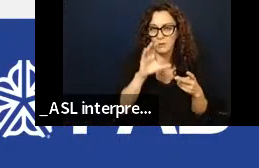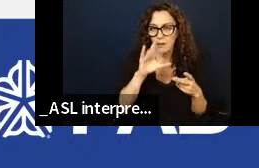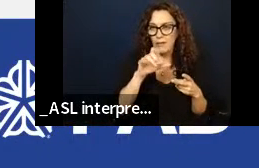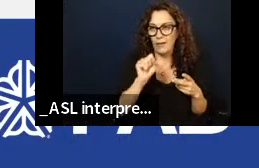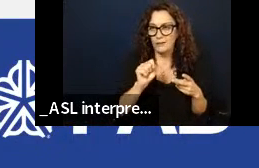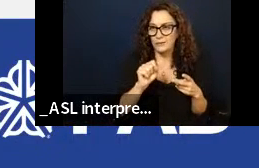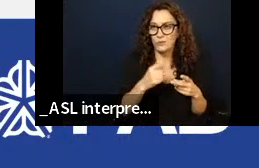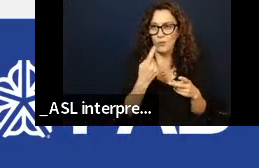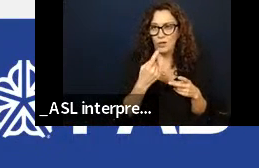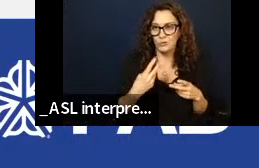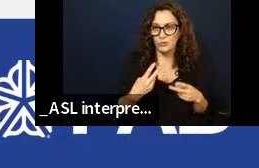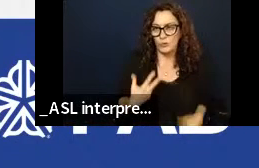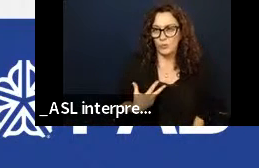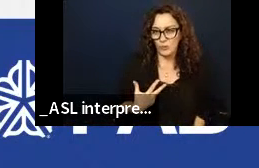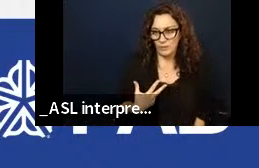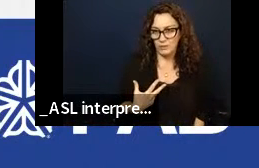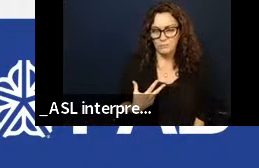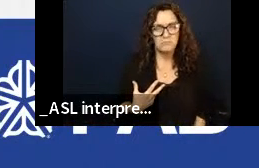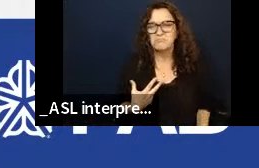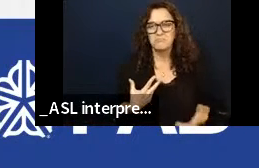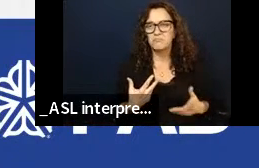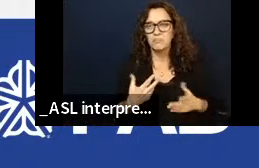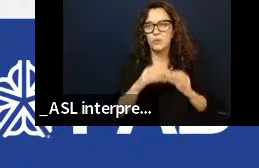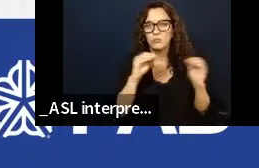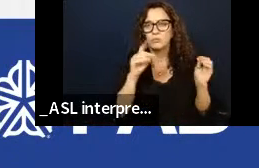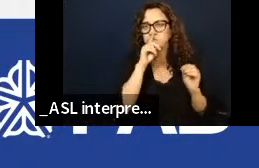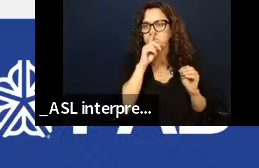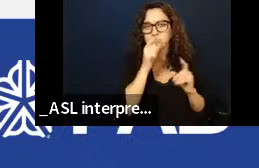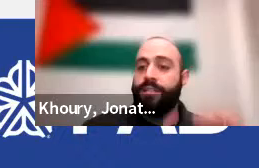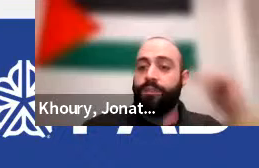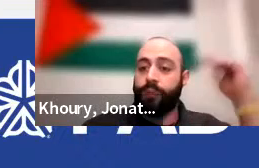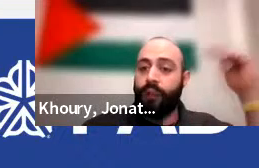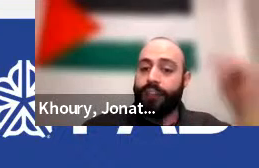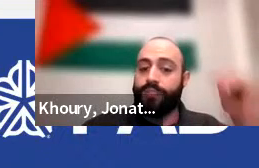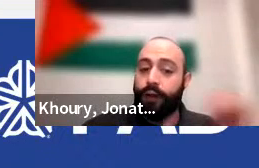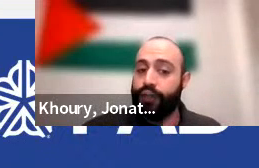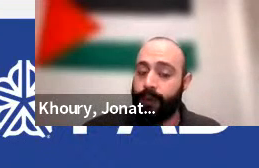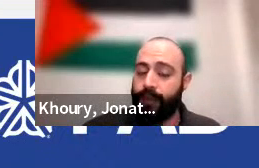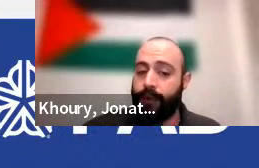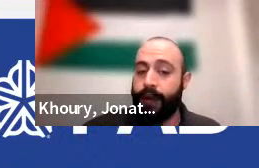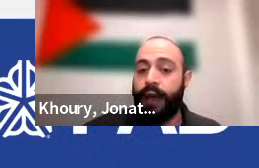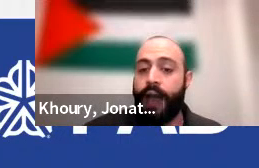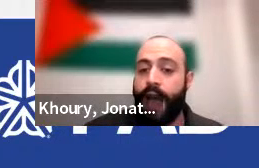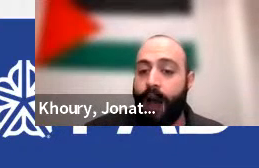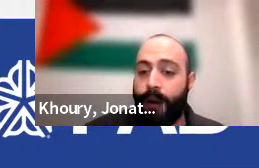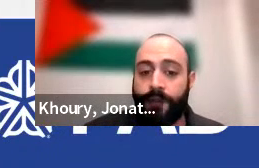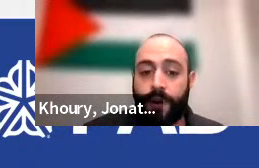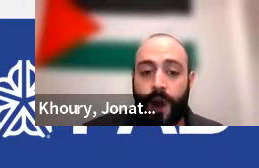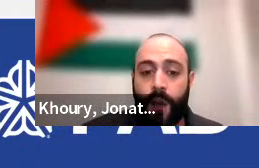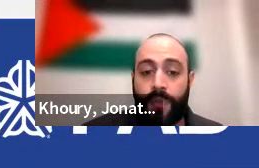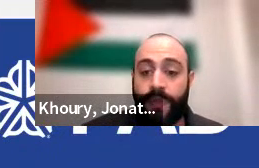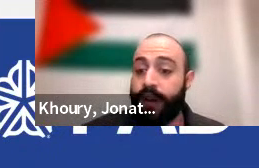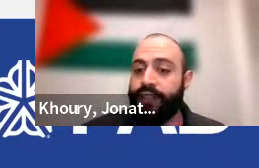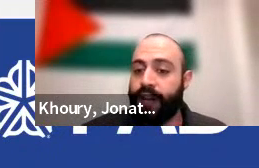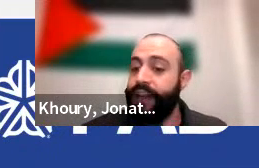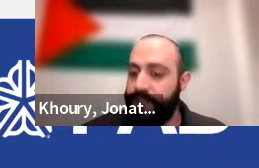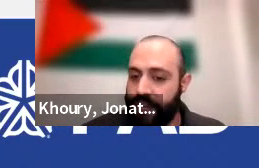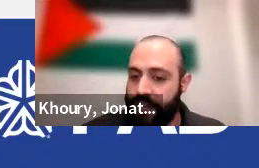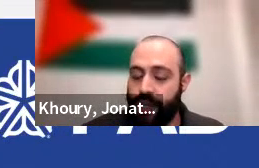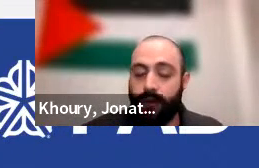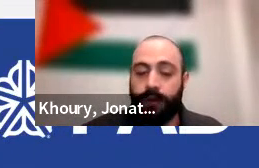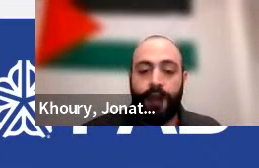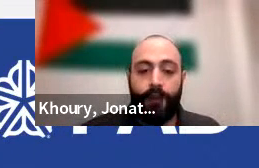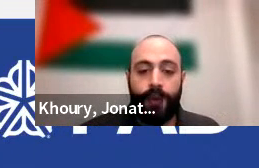right? There are no class definitions provided, so misconducts are ranked from class 1, 2, and 3. However, there is